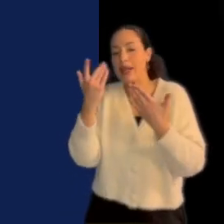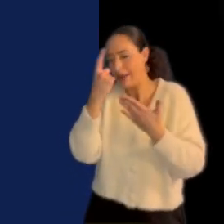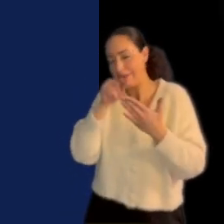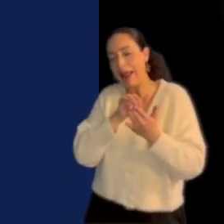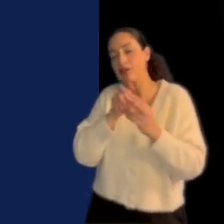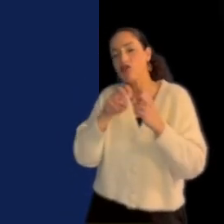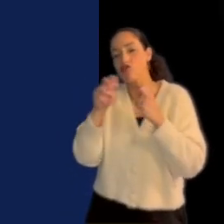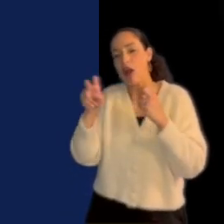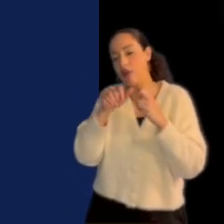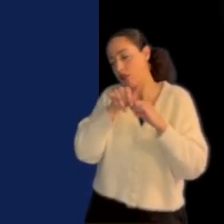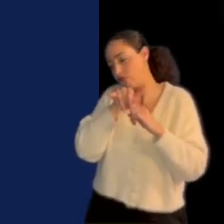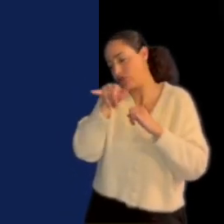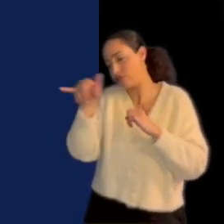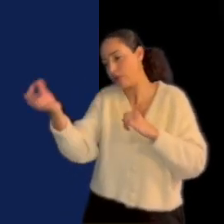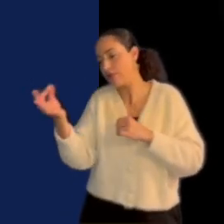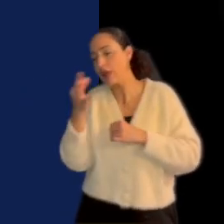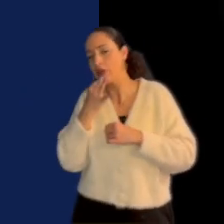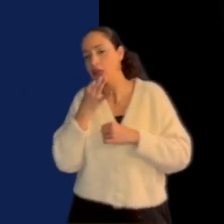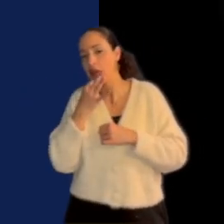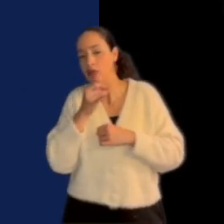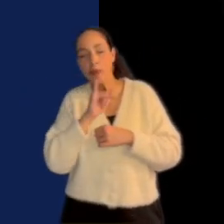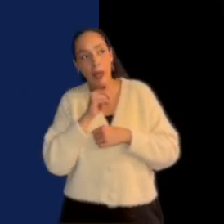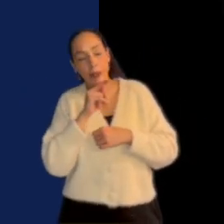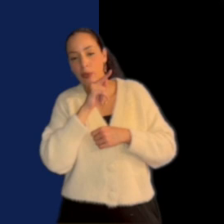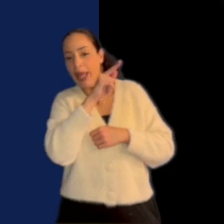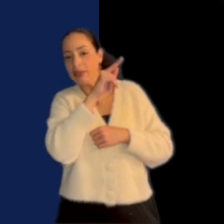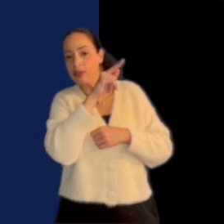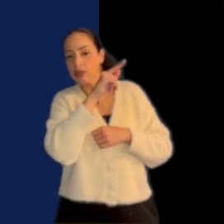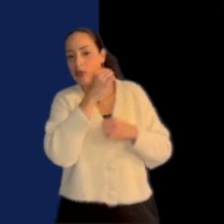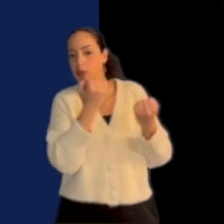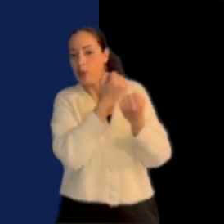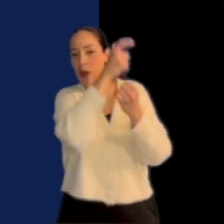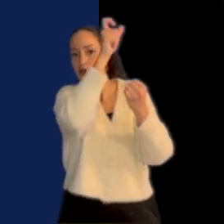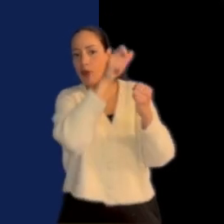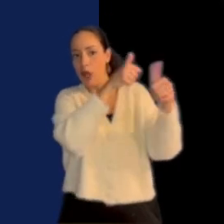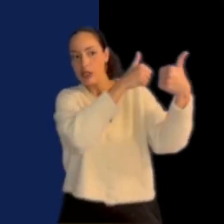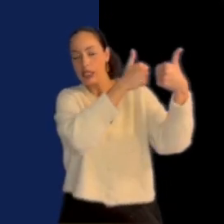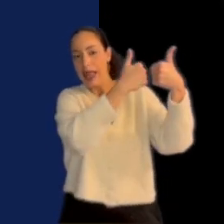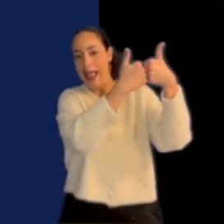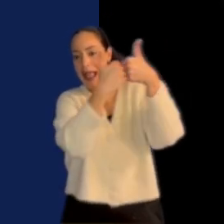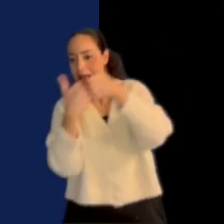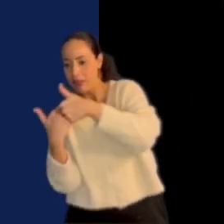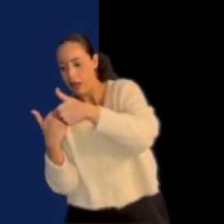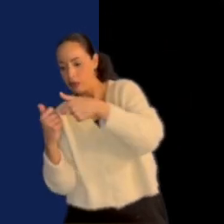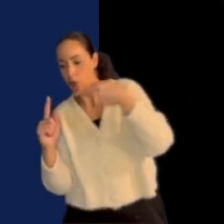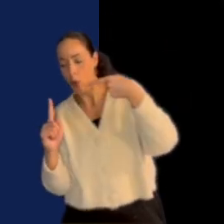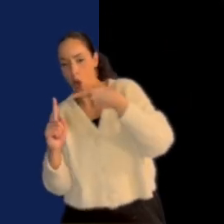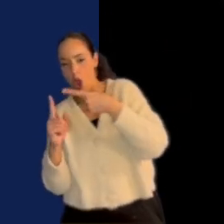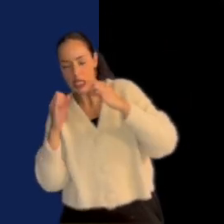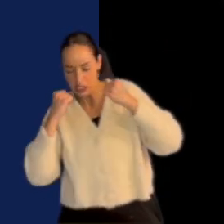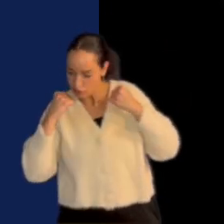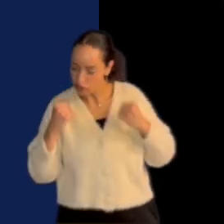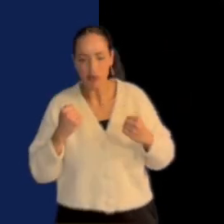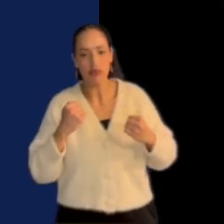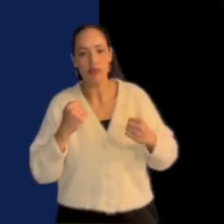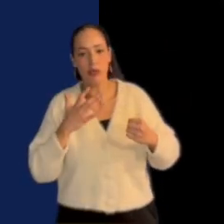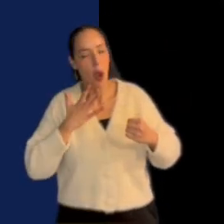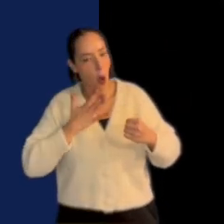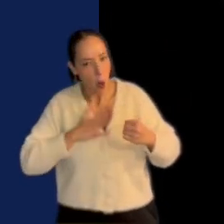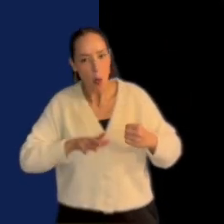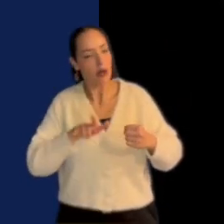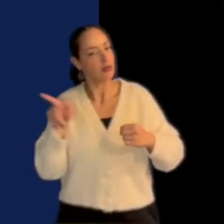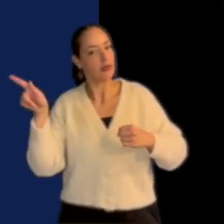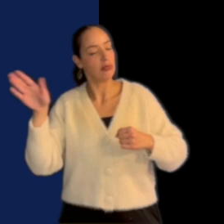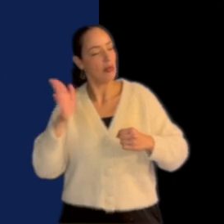compelling statement from a well-positioned ally, or Sarah's determination and perseverance, or a combination of both, in